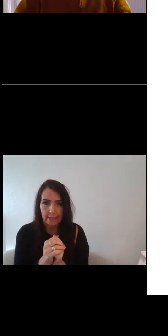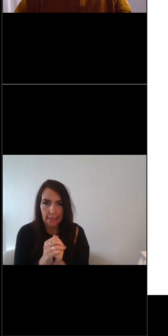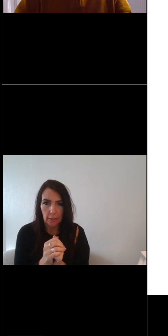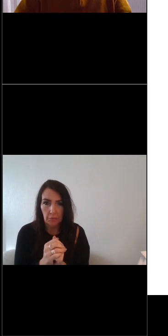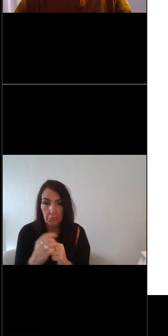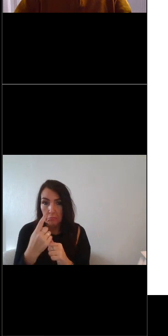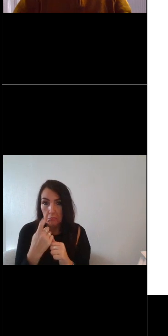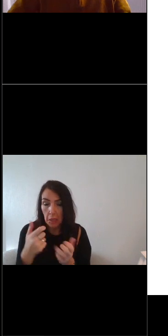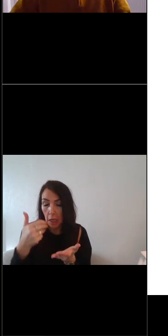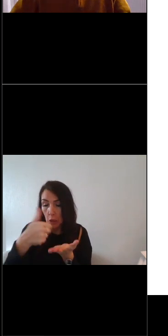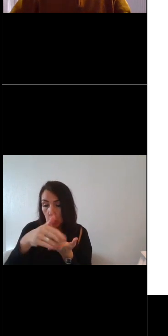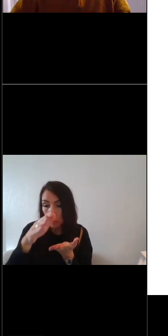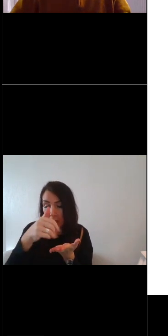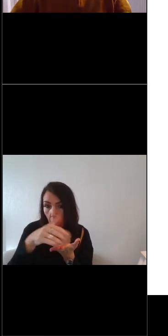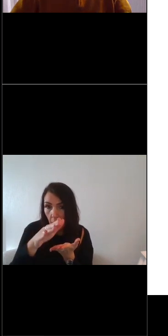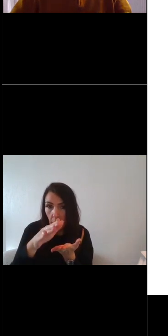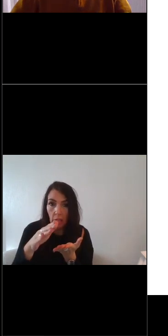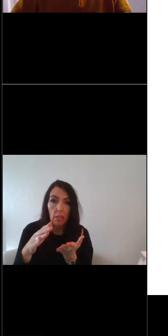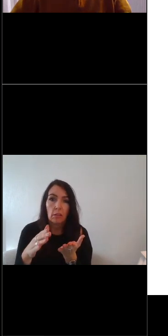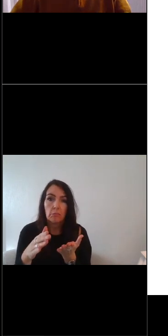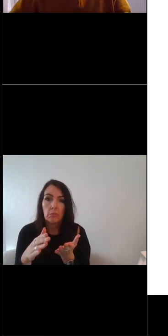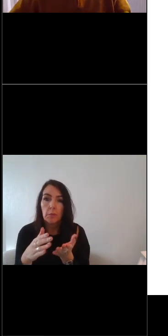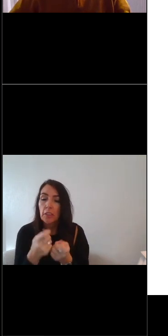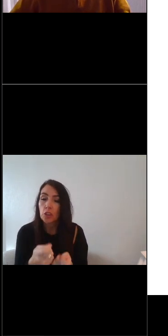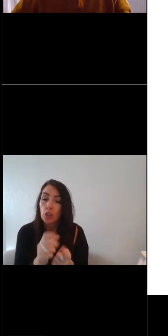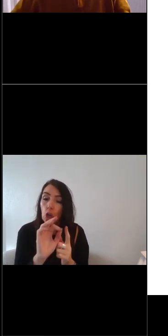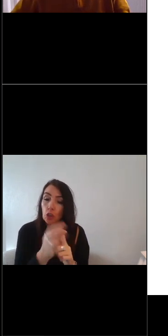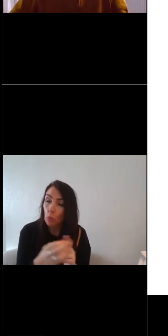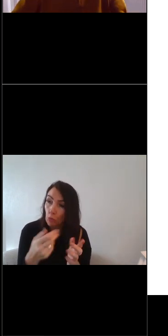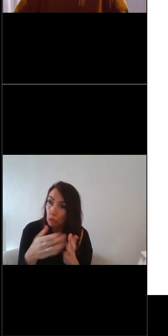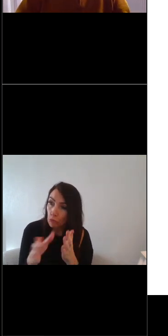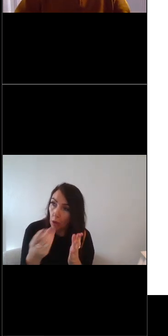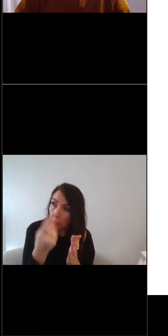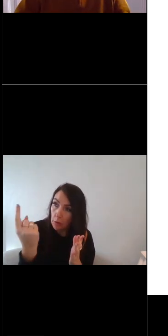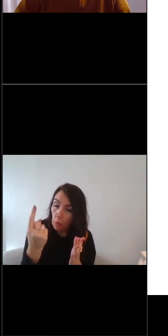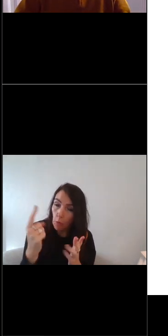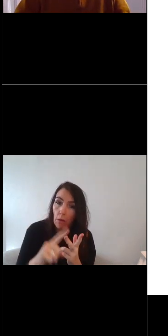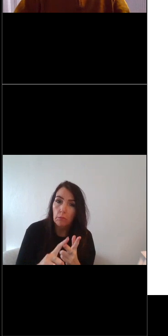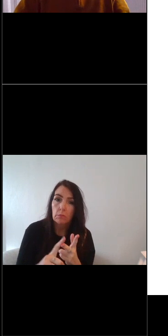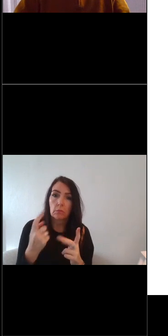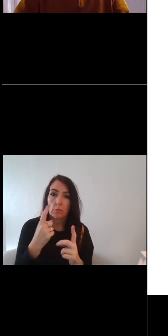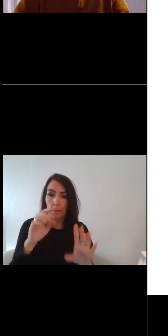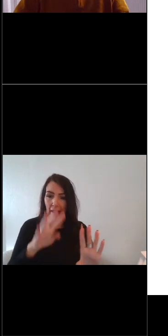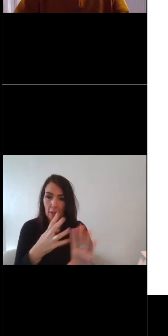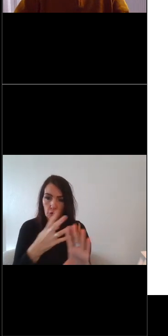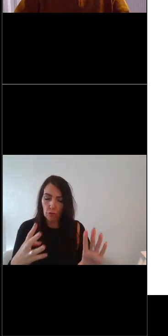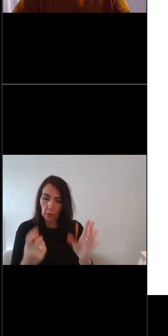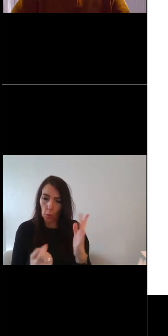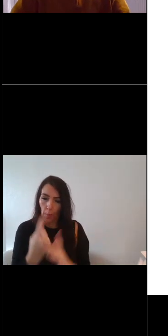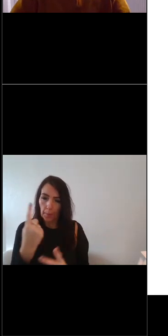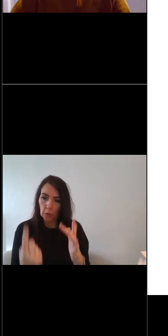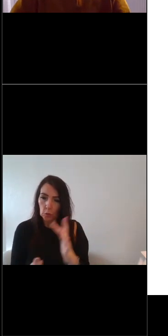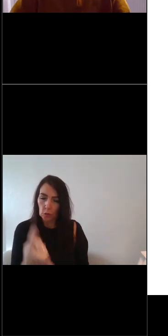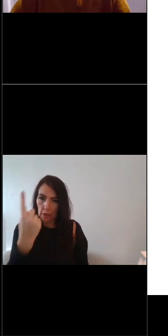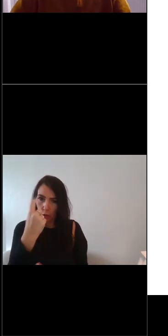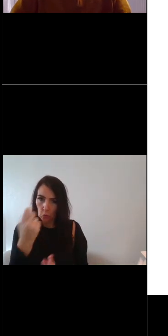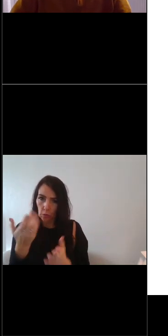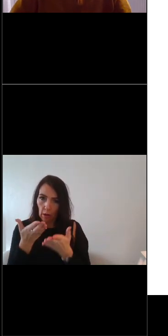sell access to your charge points? Is there any vehicle to grid opportunities that might exist within your planning?